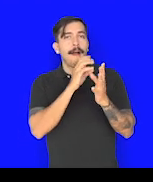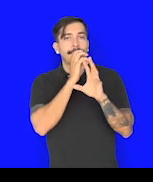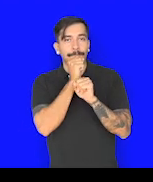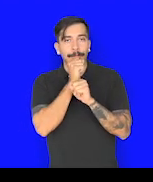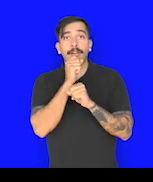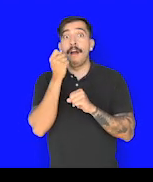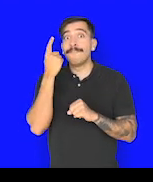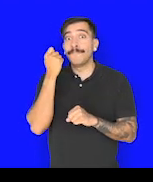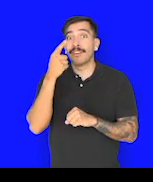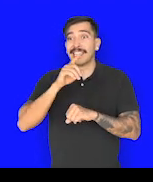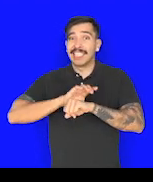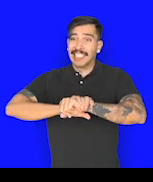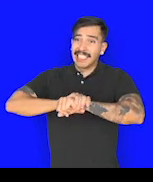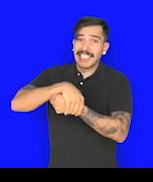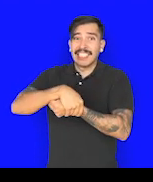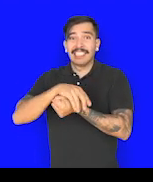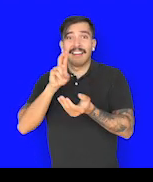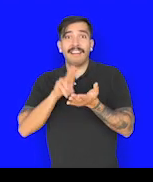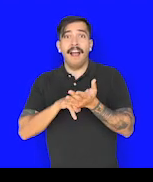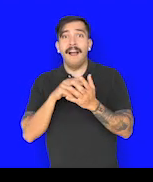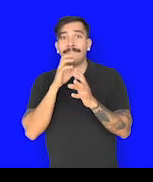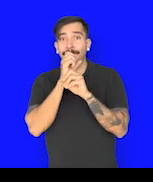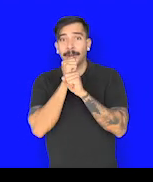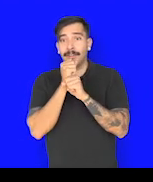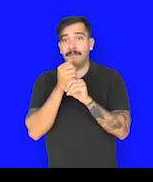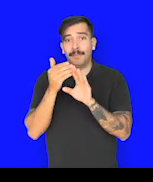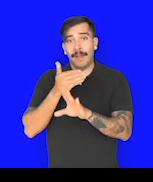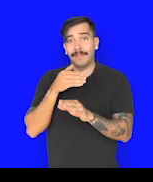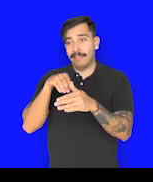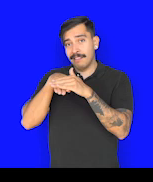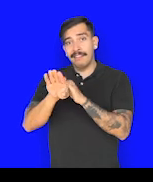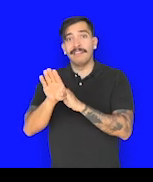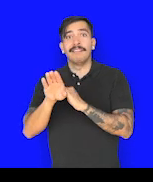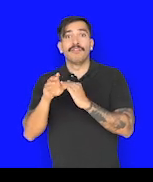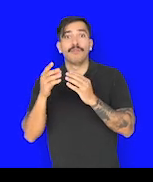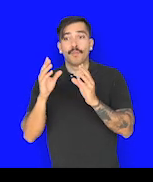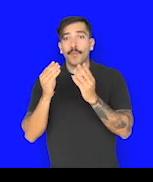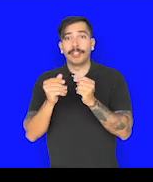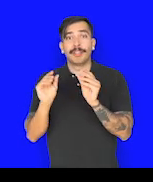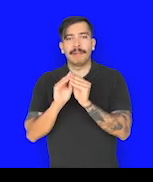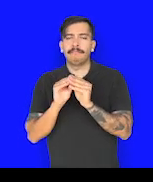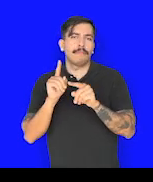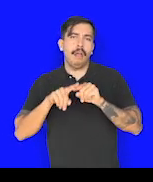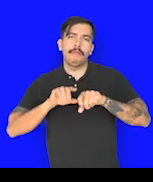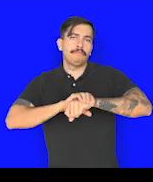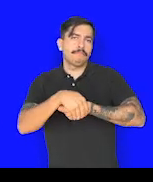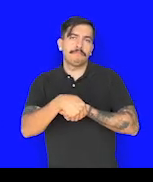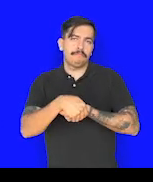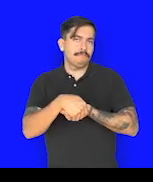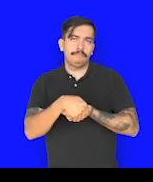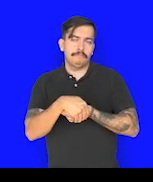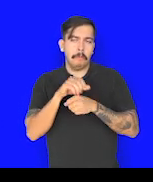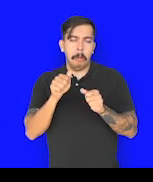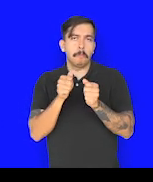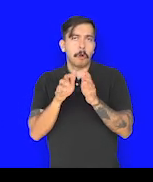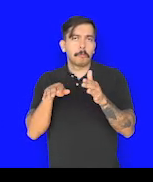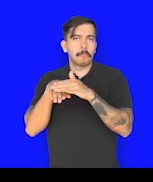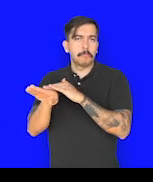however, cannot be required to sign a confidentiality agreement in order to participate in the resolution